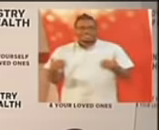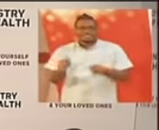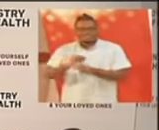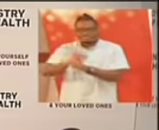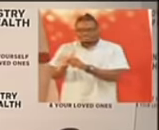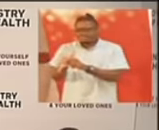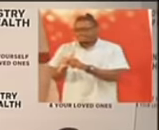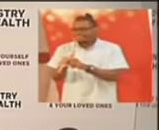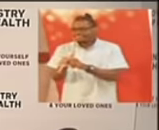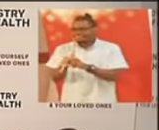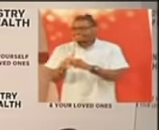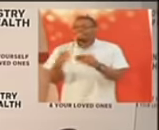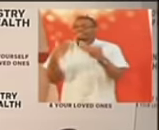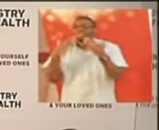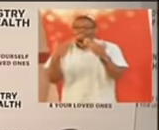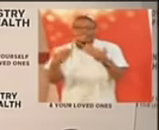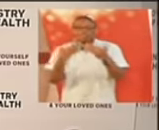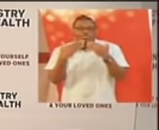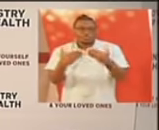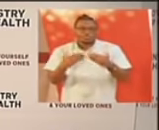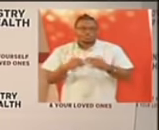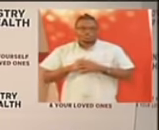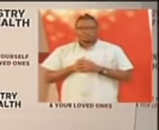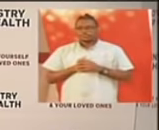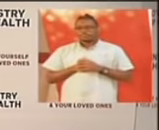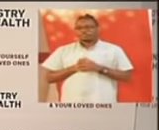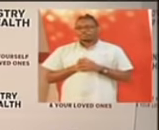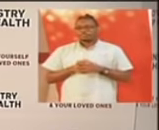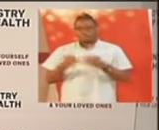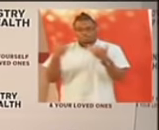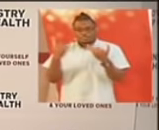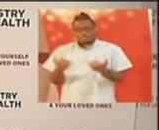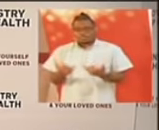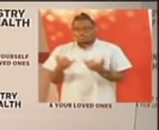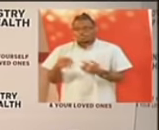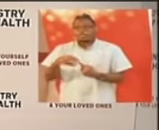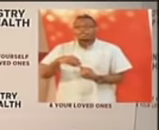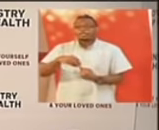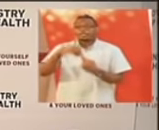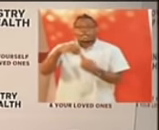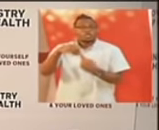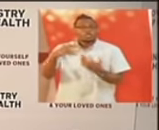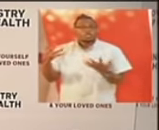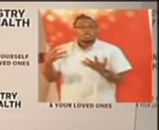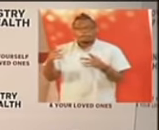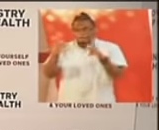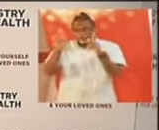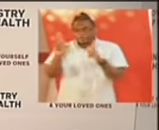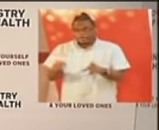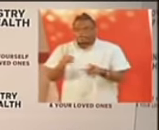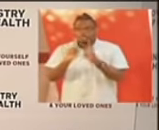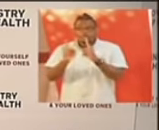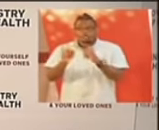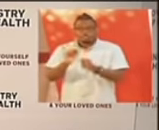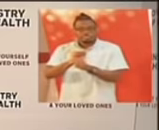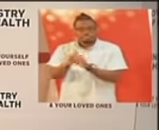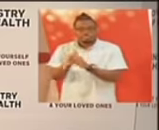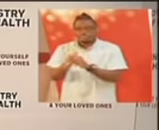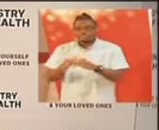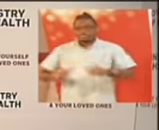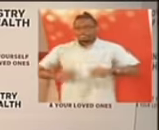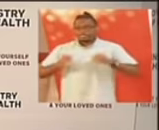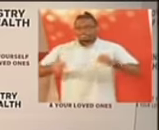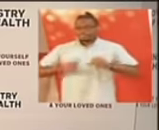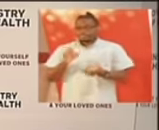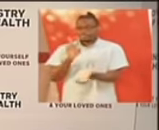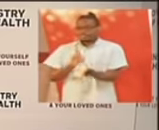you very much, Dr. Richards. And now we will get a unique perspective on COVID-19 from one of the young doctors in